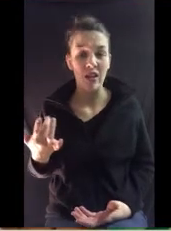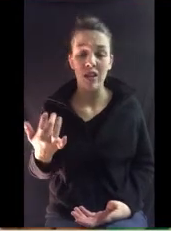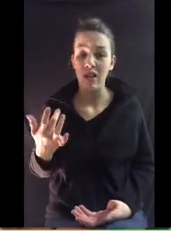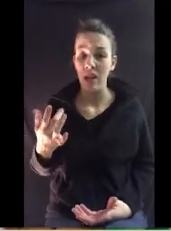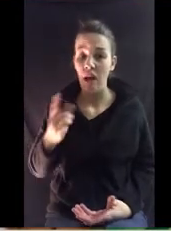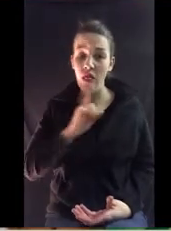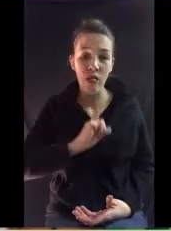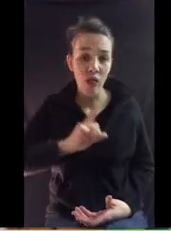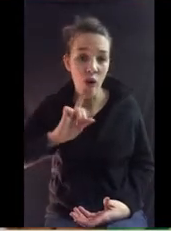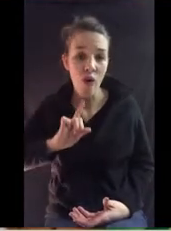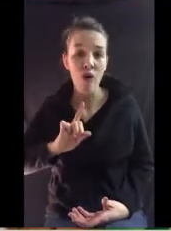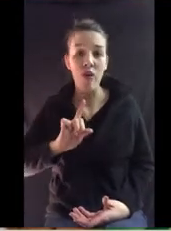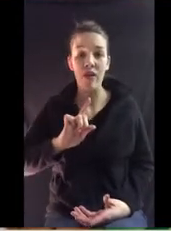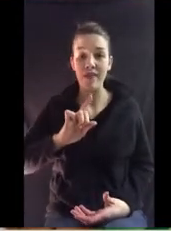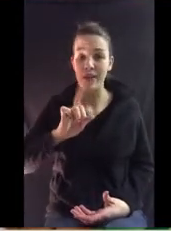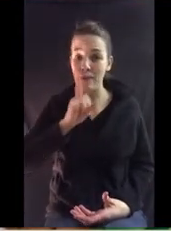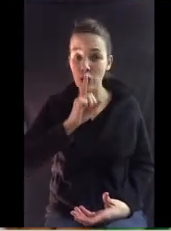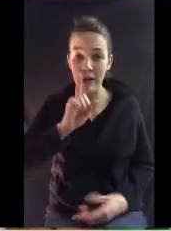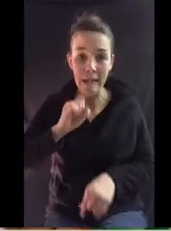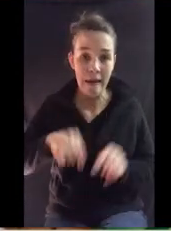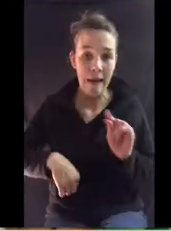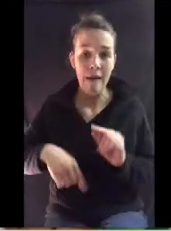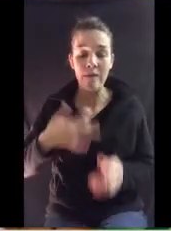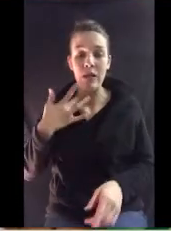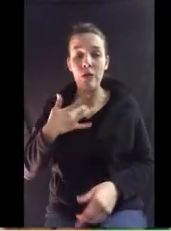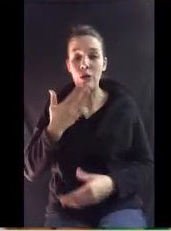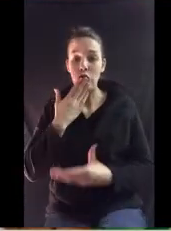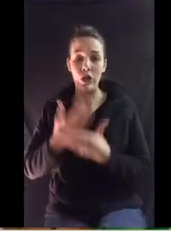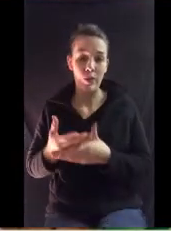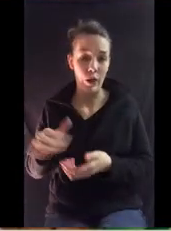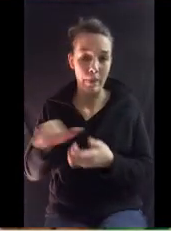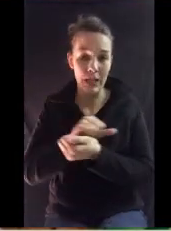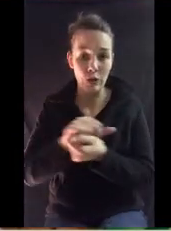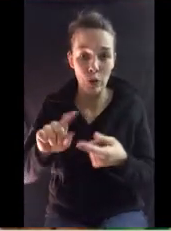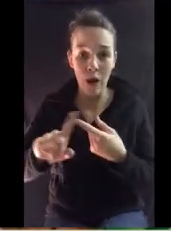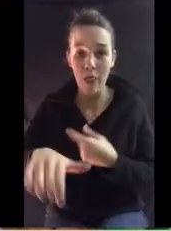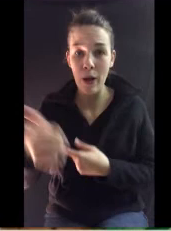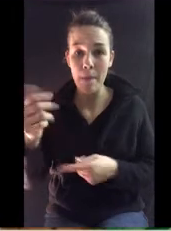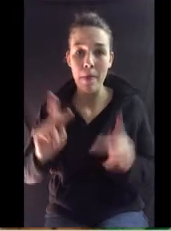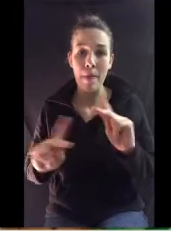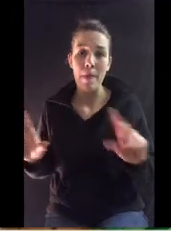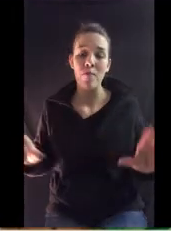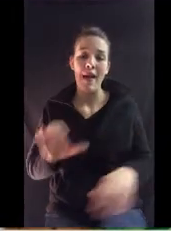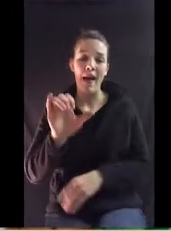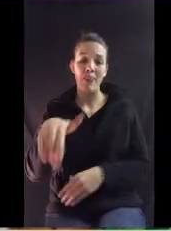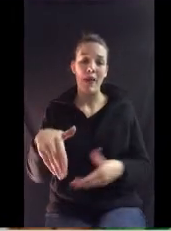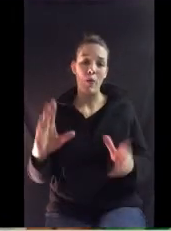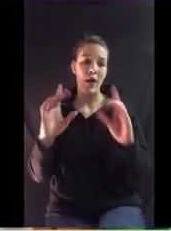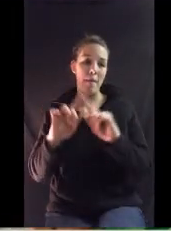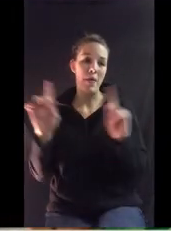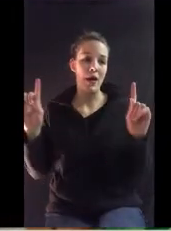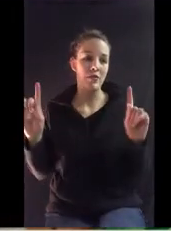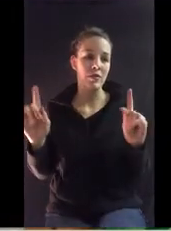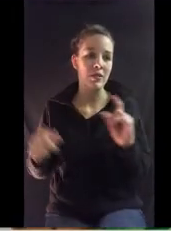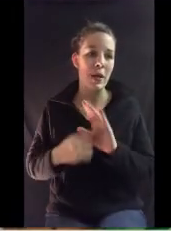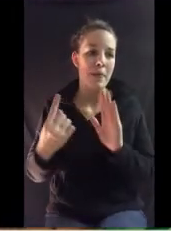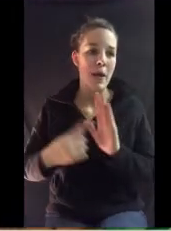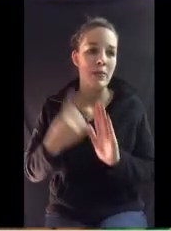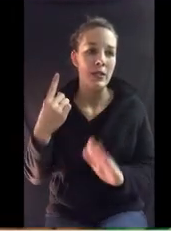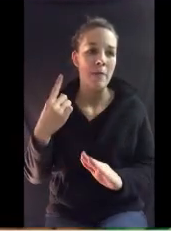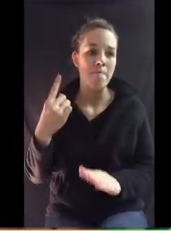they're feeling, you know, lonely. I mean, I'm sure it can't feel good when they're mean to other people. They might act that way,